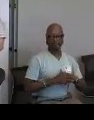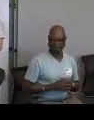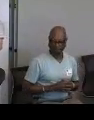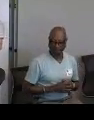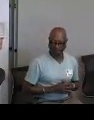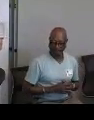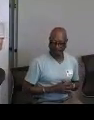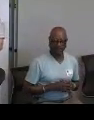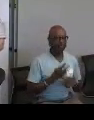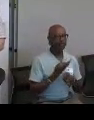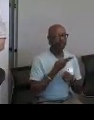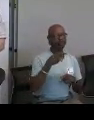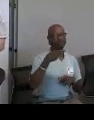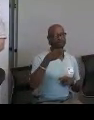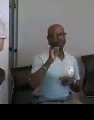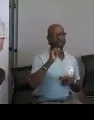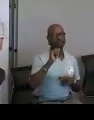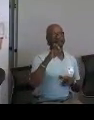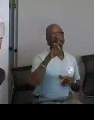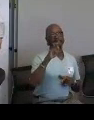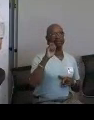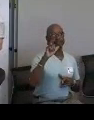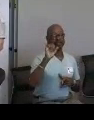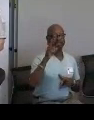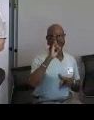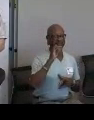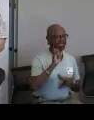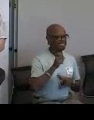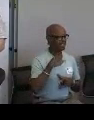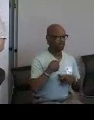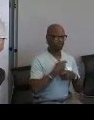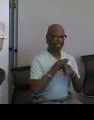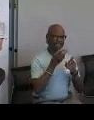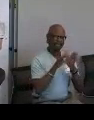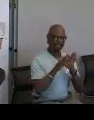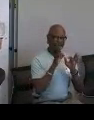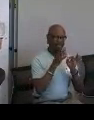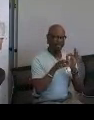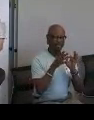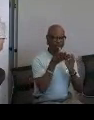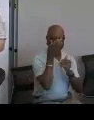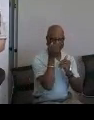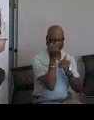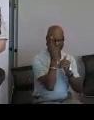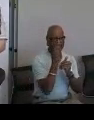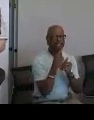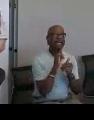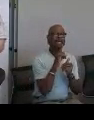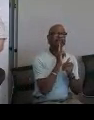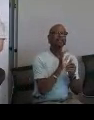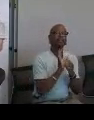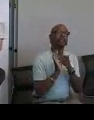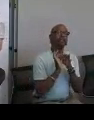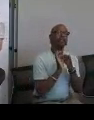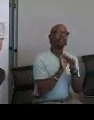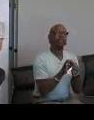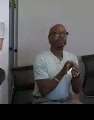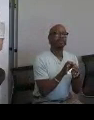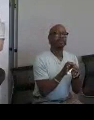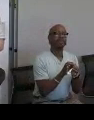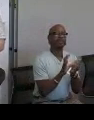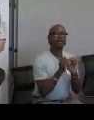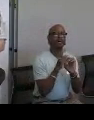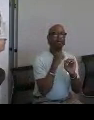Going through all of those websites, I needed to simplify it down into a way that was understandable and relevant to how we produce graphics for